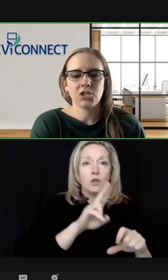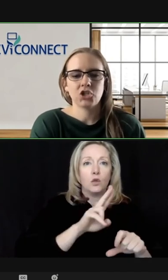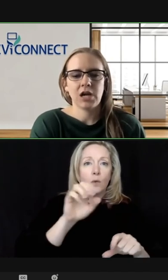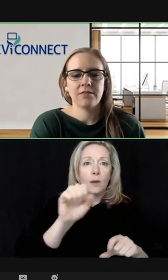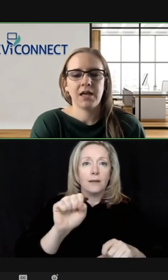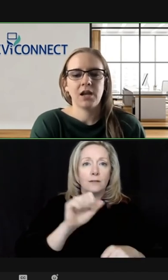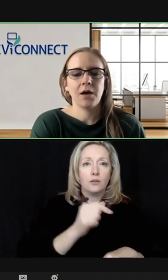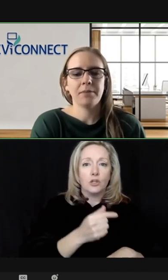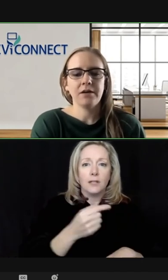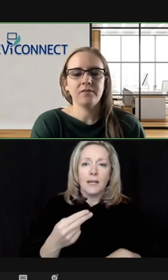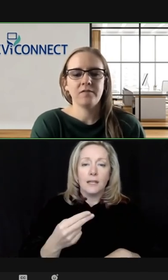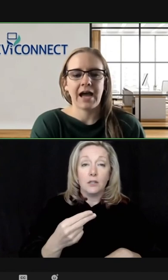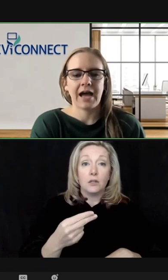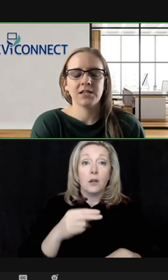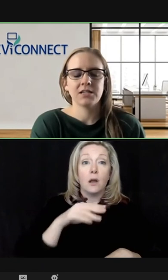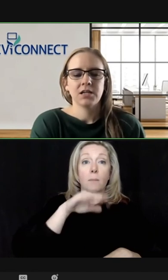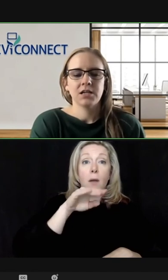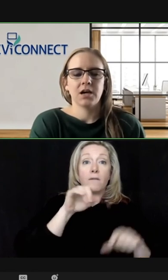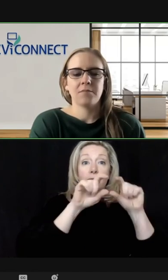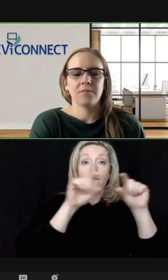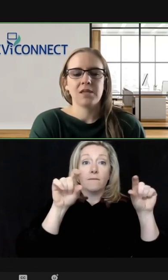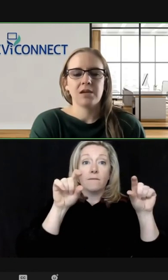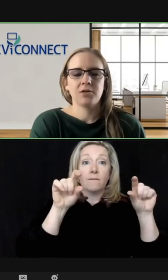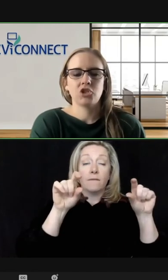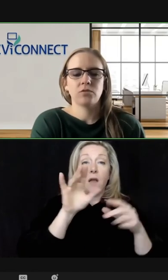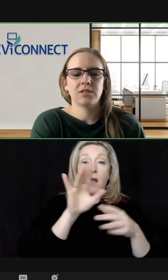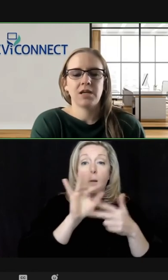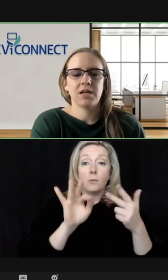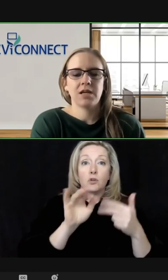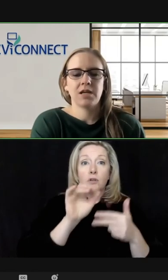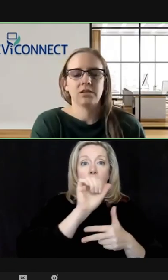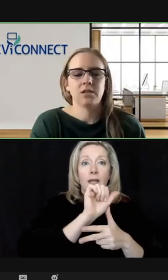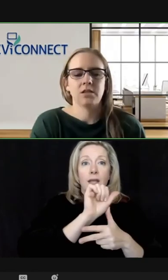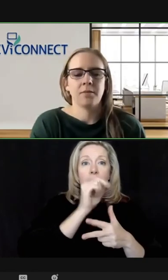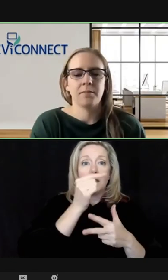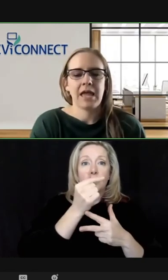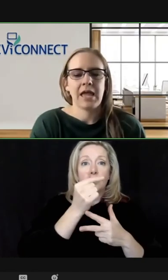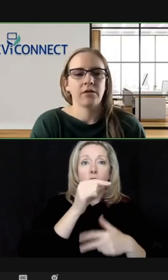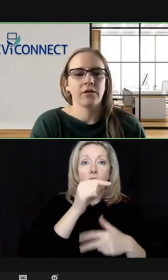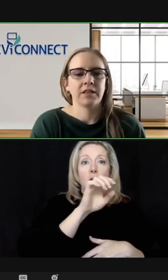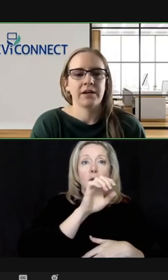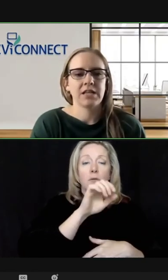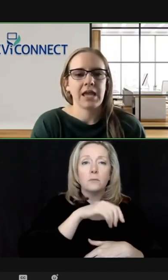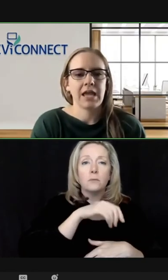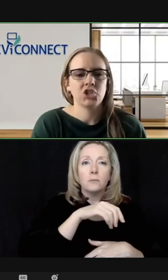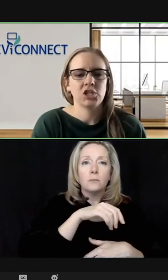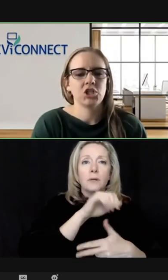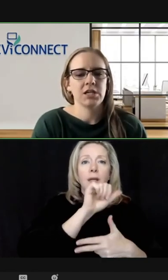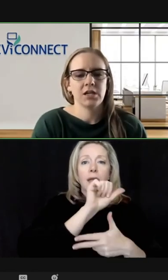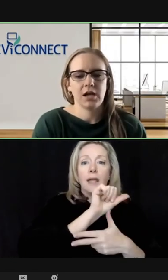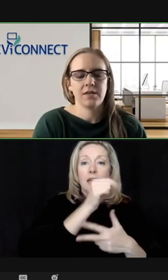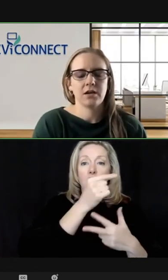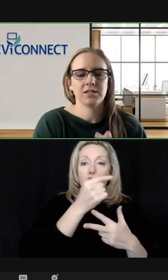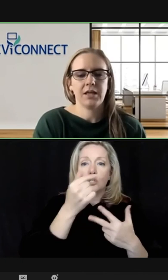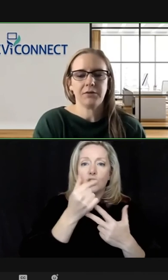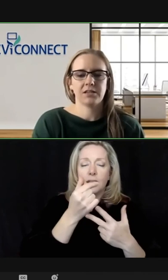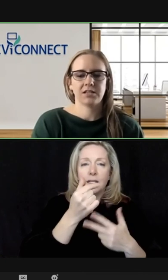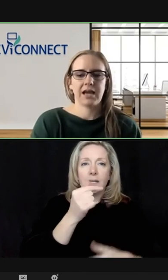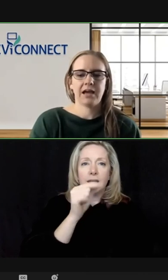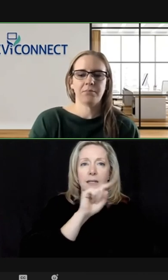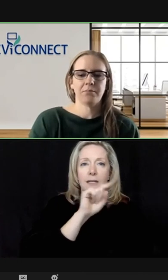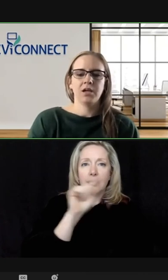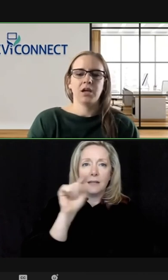and H. And then above that, the image shows that the word A, or the letters A, G, G, I think,